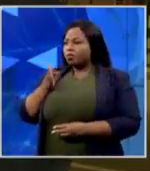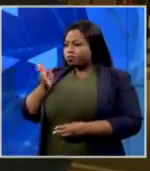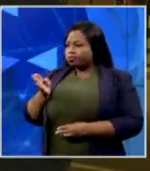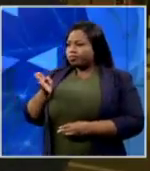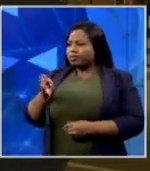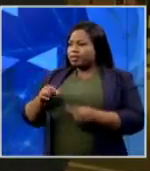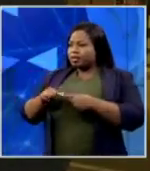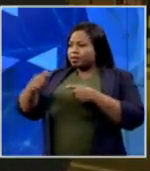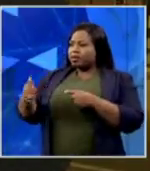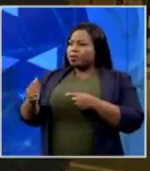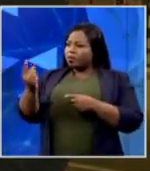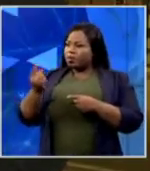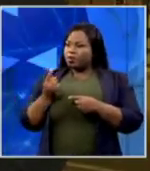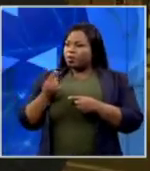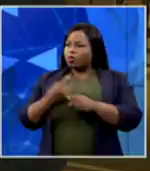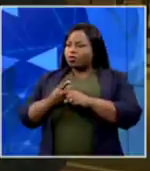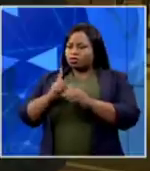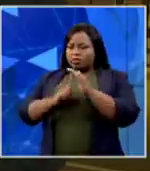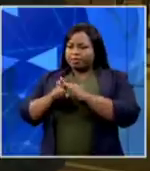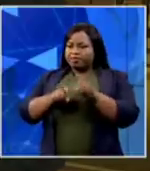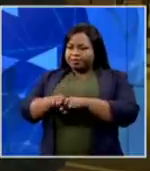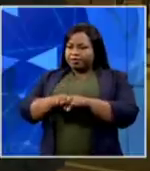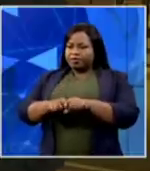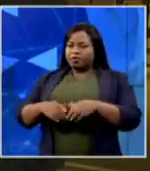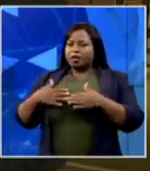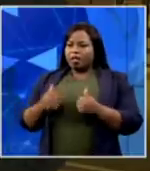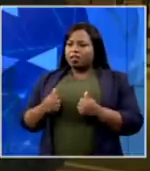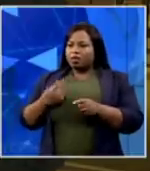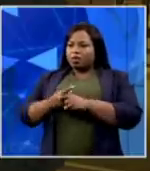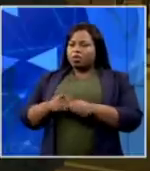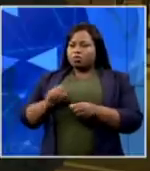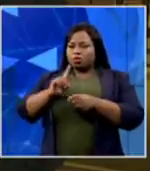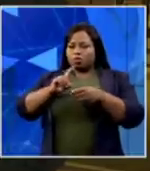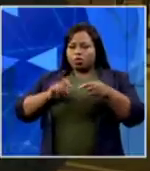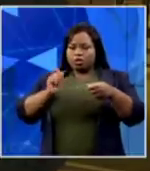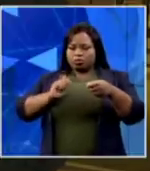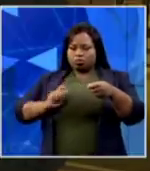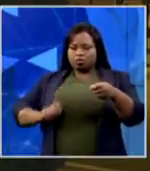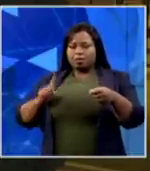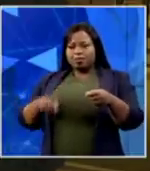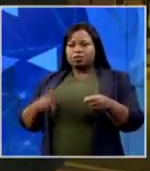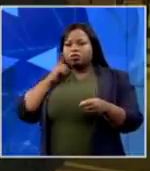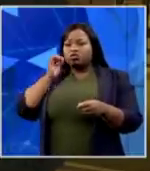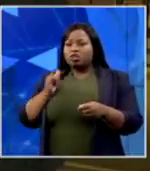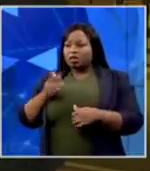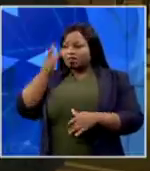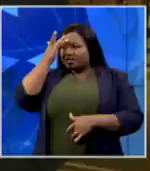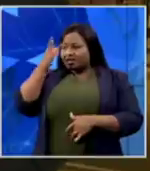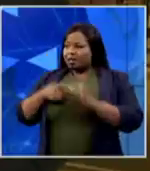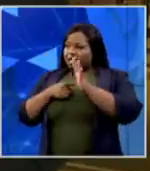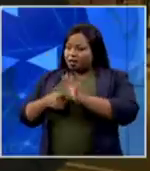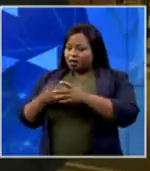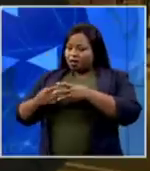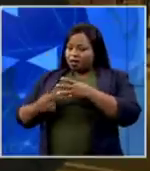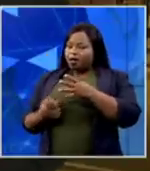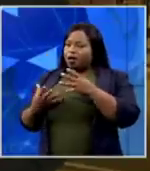They're undergoing a health screening here and filling in a health questionnaire, having a temperature check. Anyone who's got symptoms of COVID-19